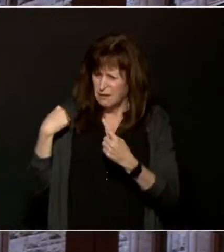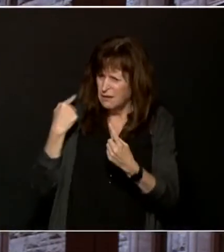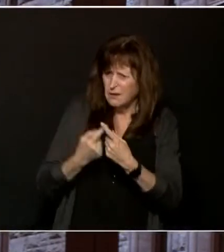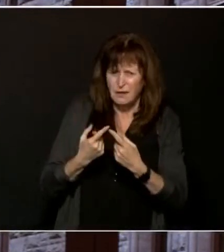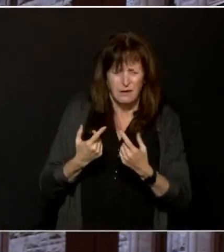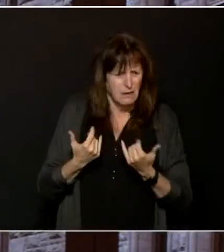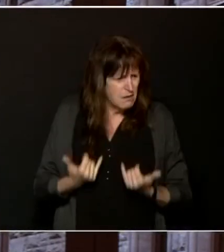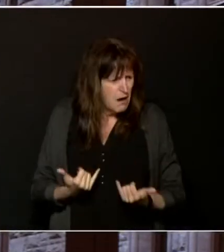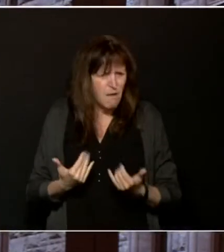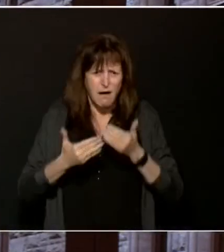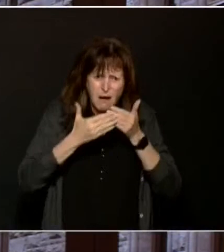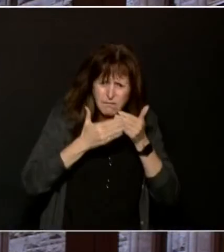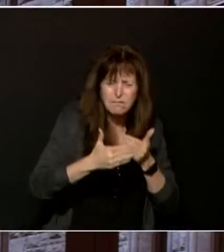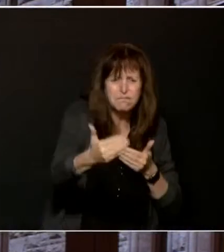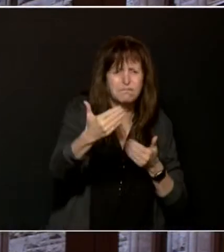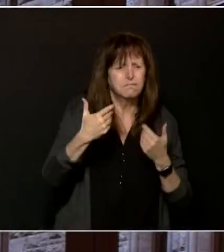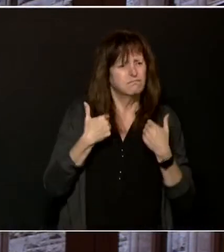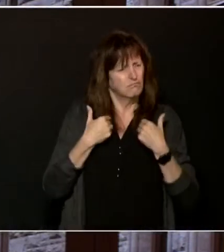appreciated.